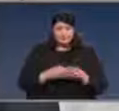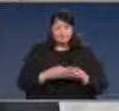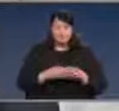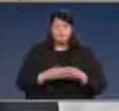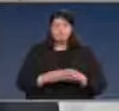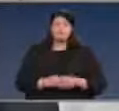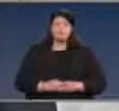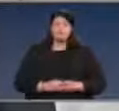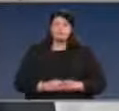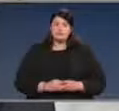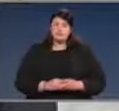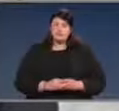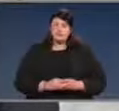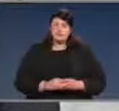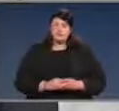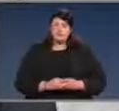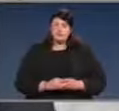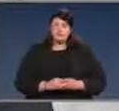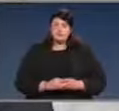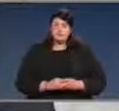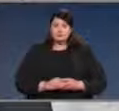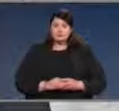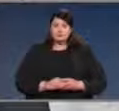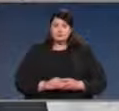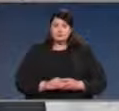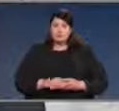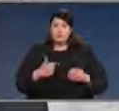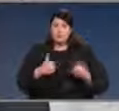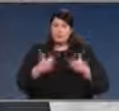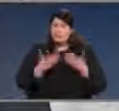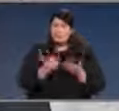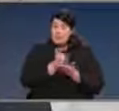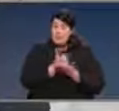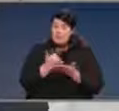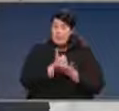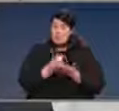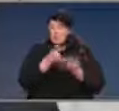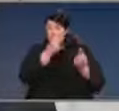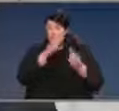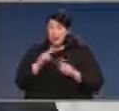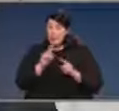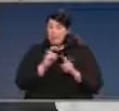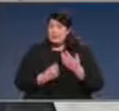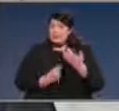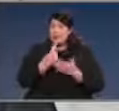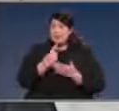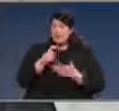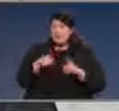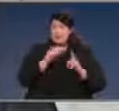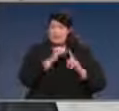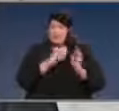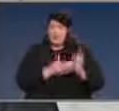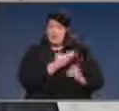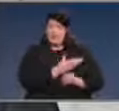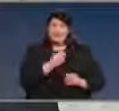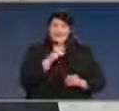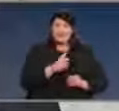strategy, a series of metrics to give a much more granular picture of what is happening, as the PM has suggested, was